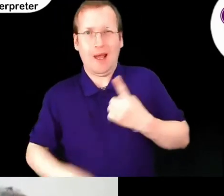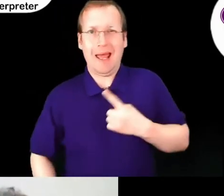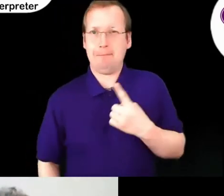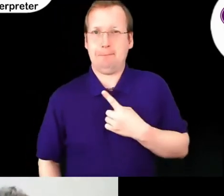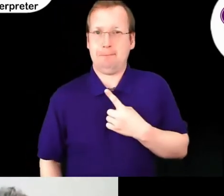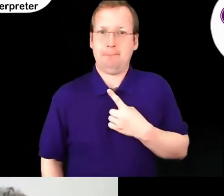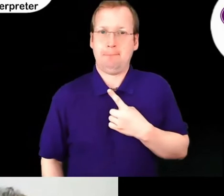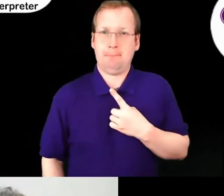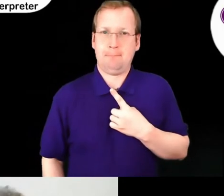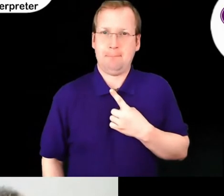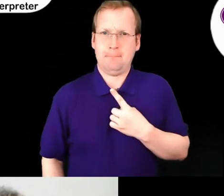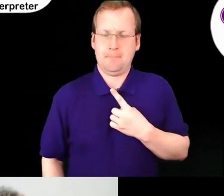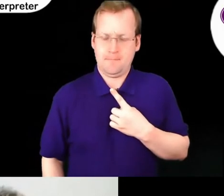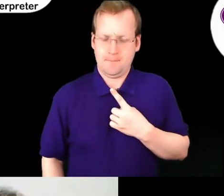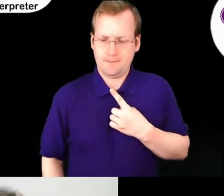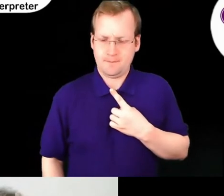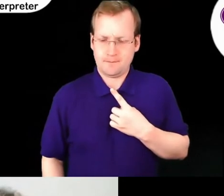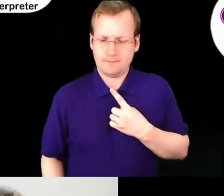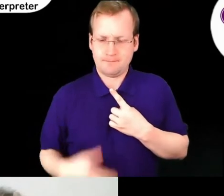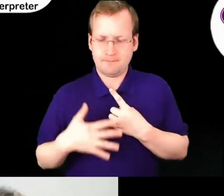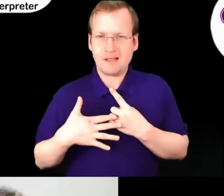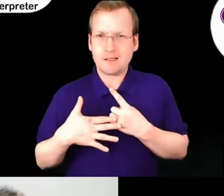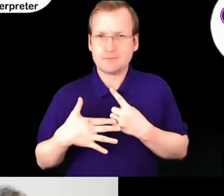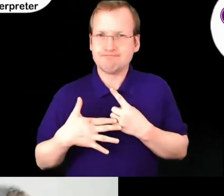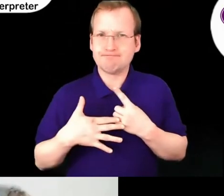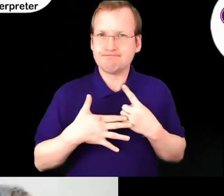at the same time, not